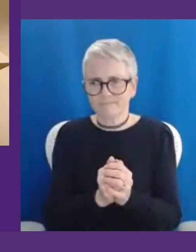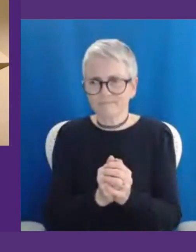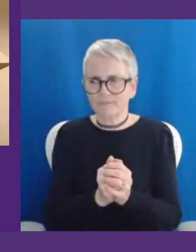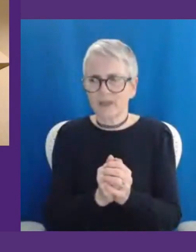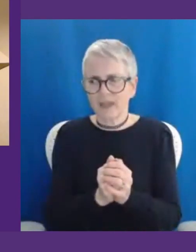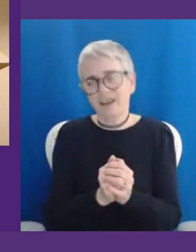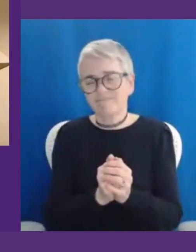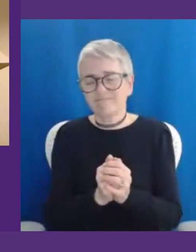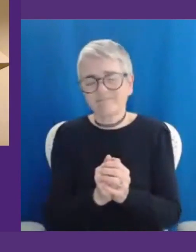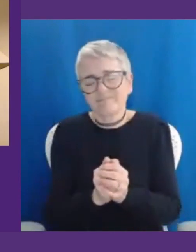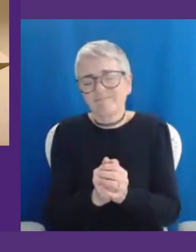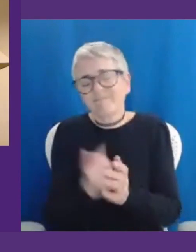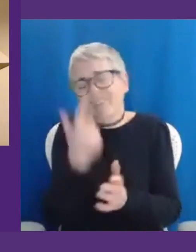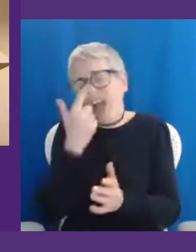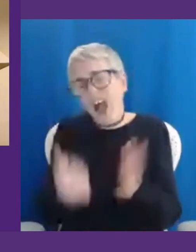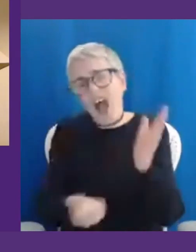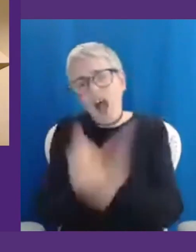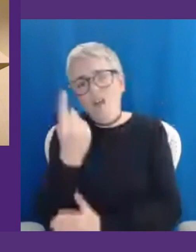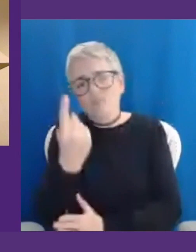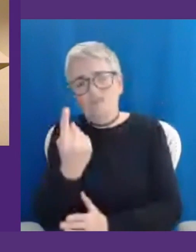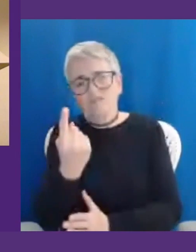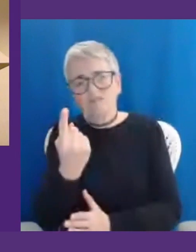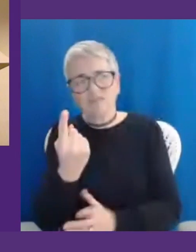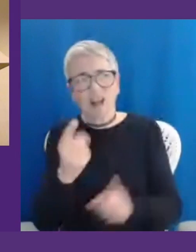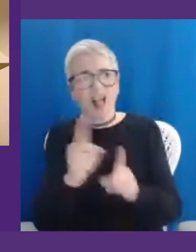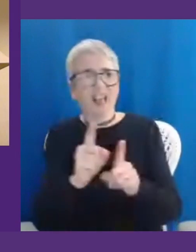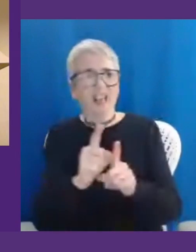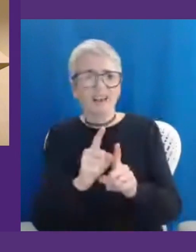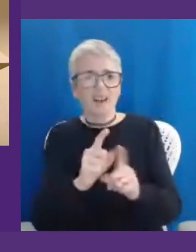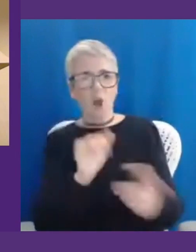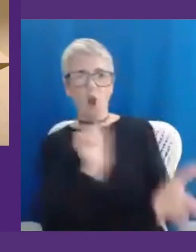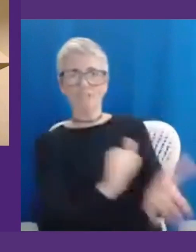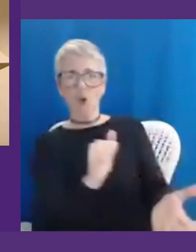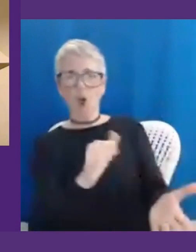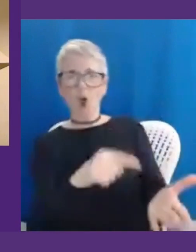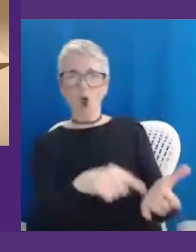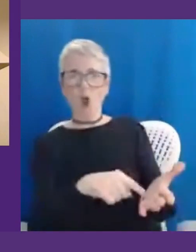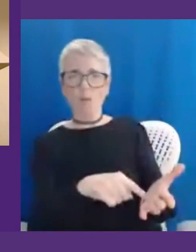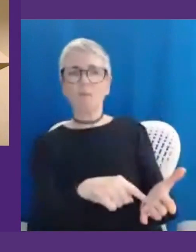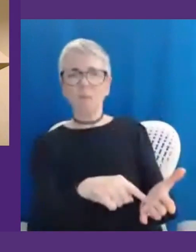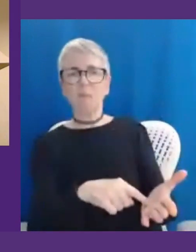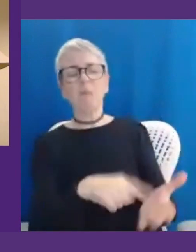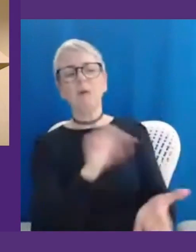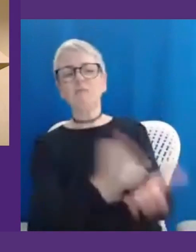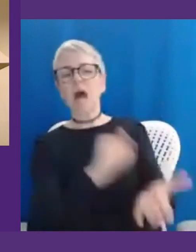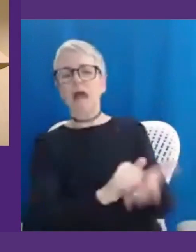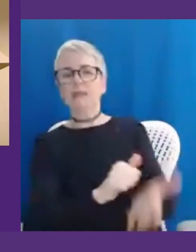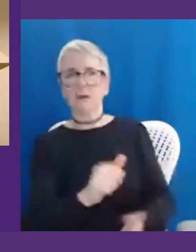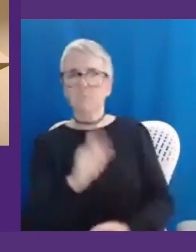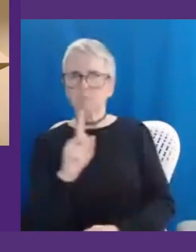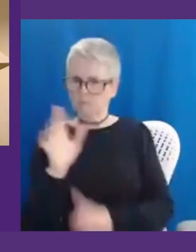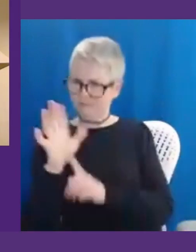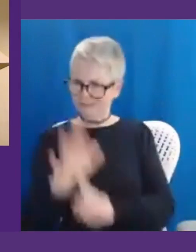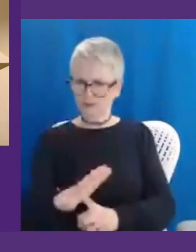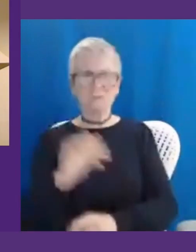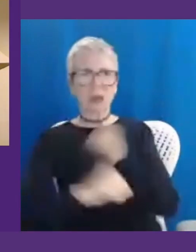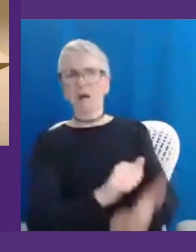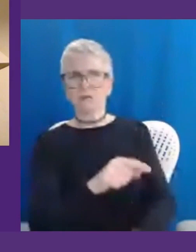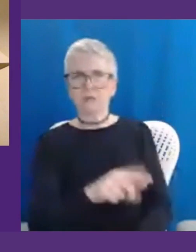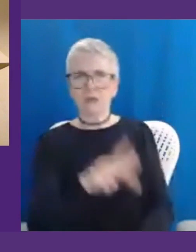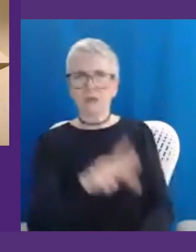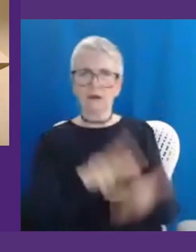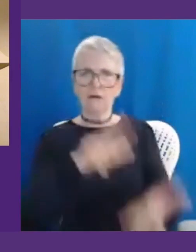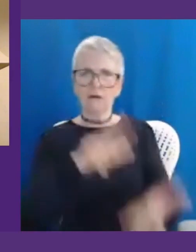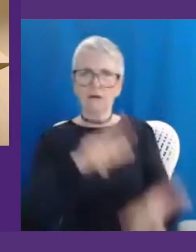lazy prejudices about disability. And I know as a child, like all